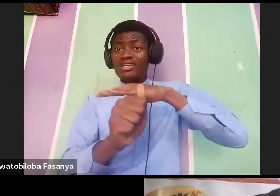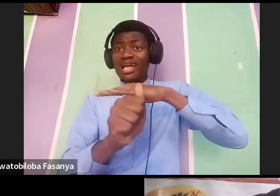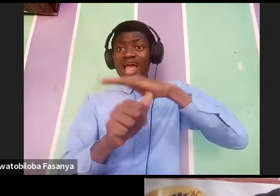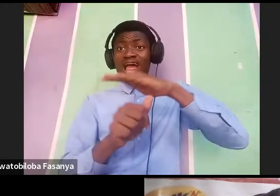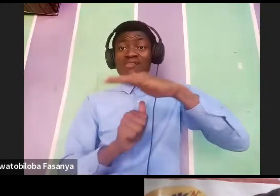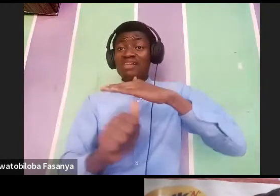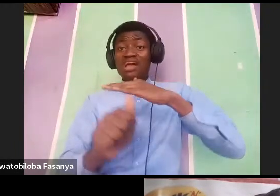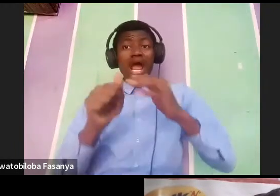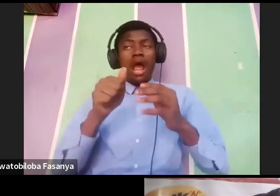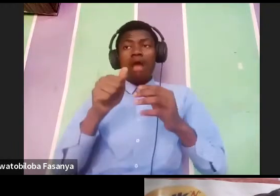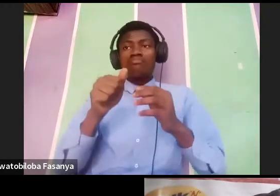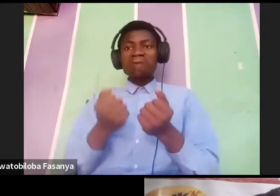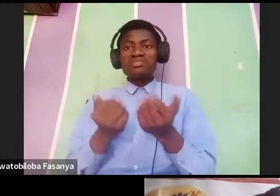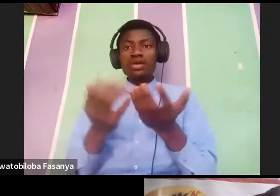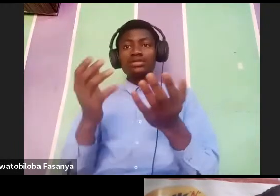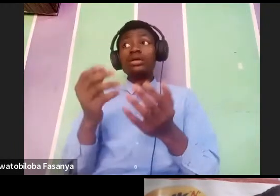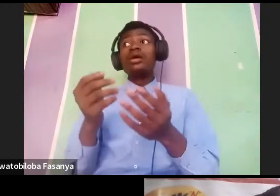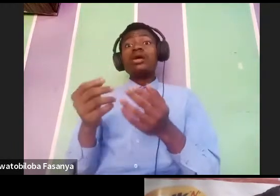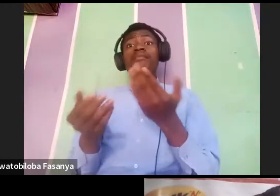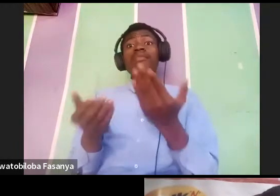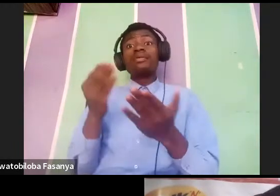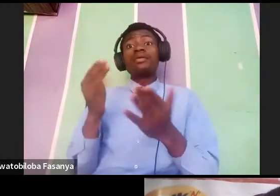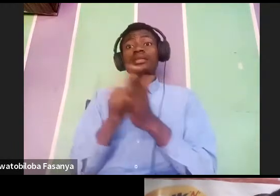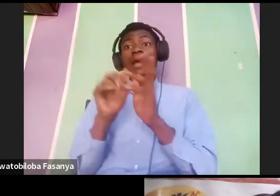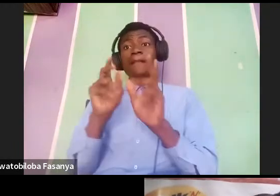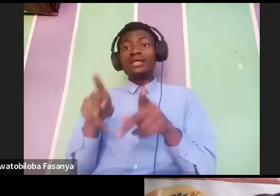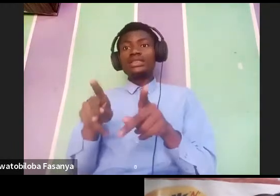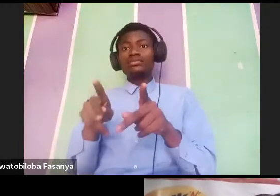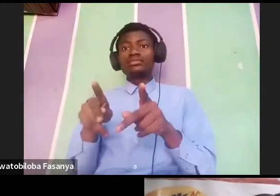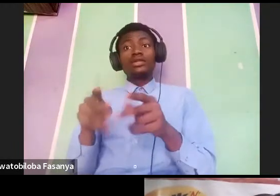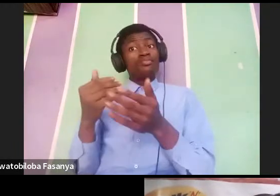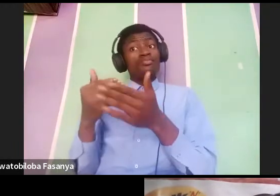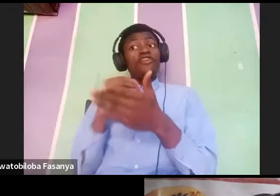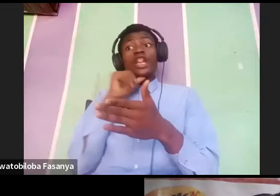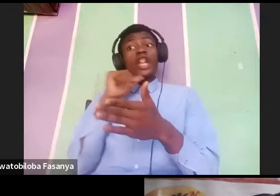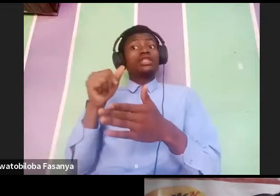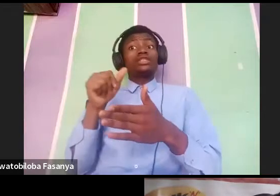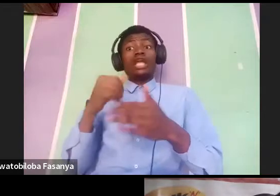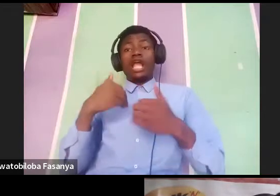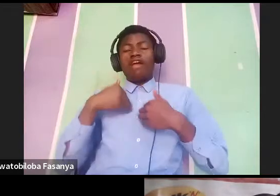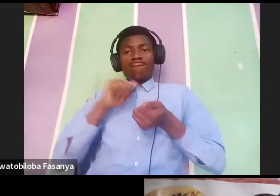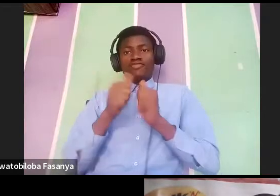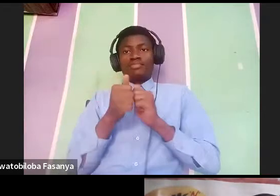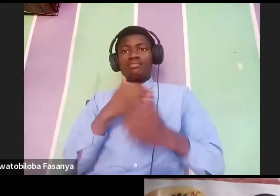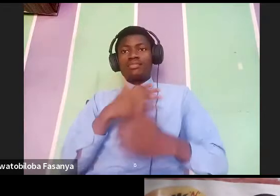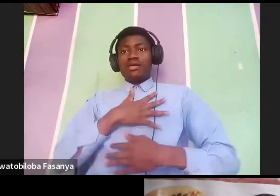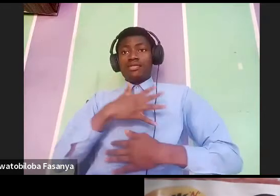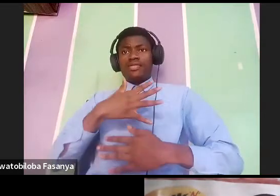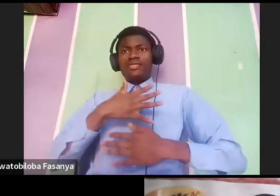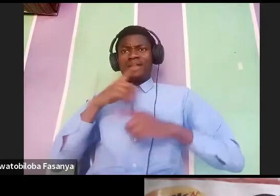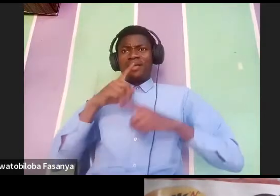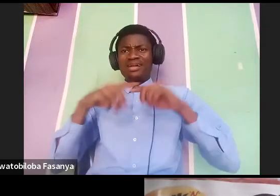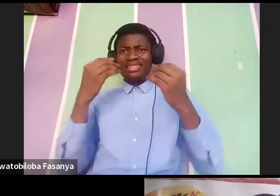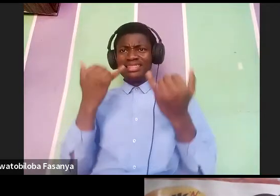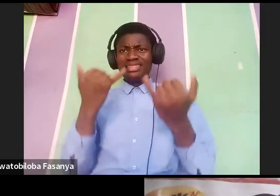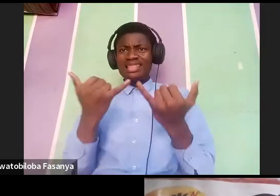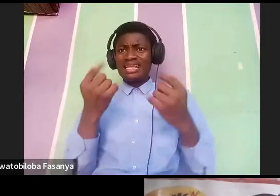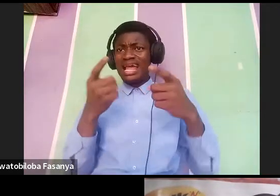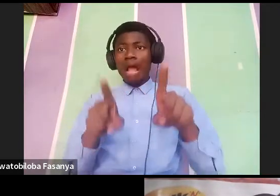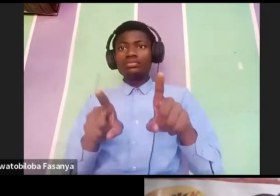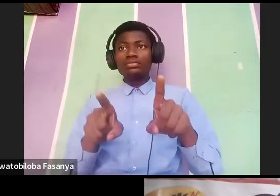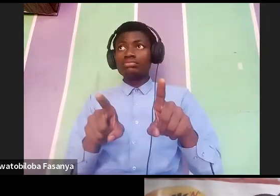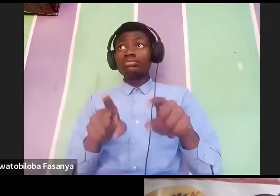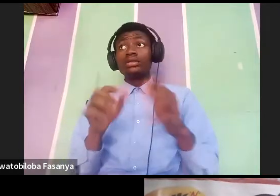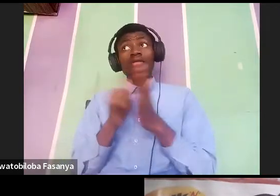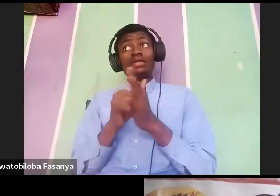the person is not asthmatic, at the same time, you should not just think it's normal, because there can actually be an underlying cause. And